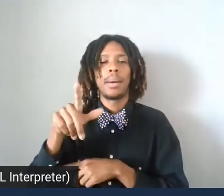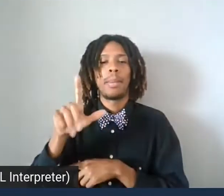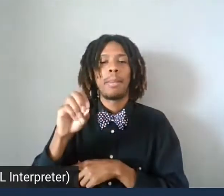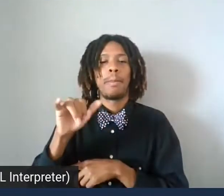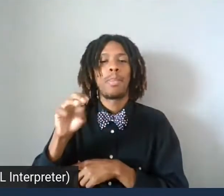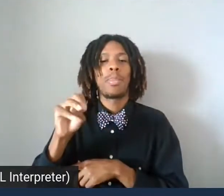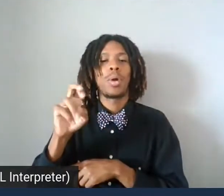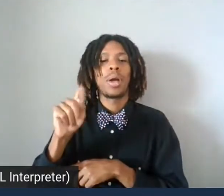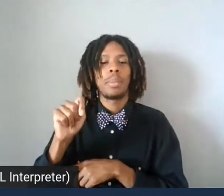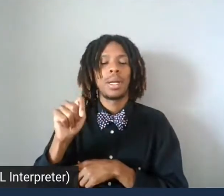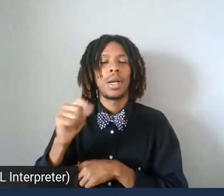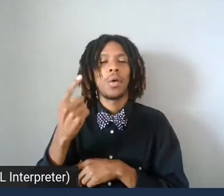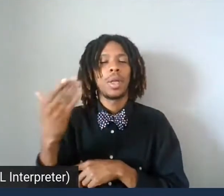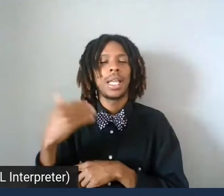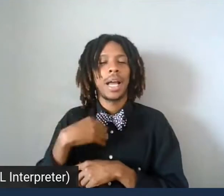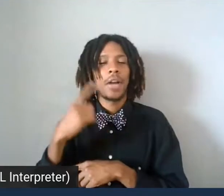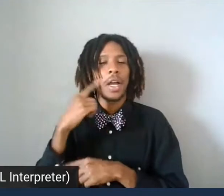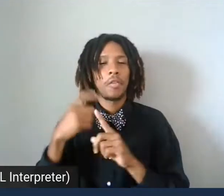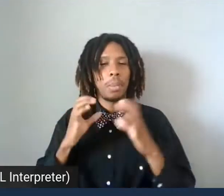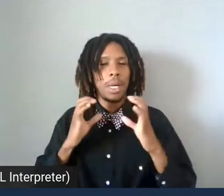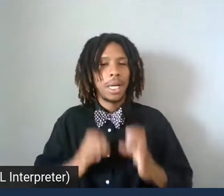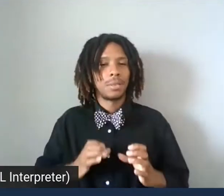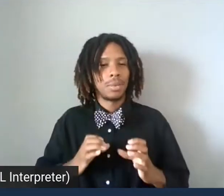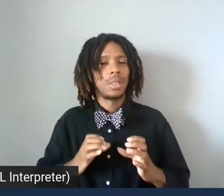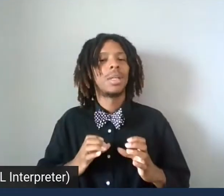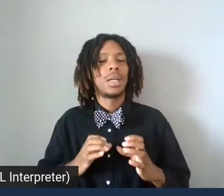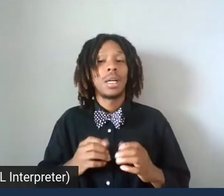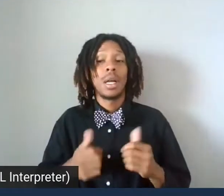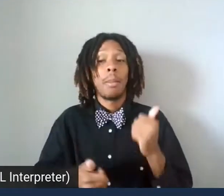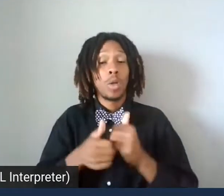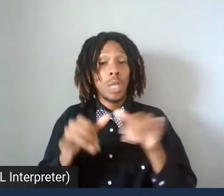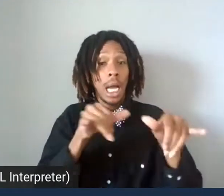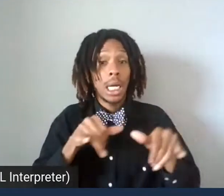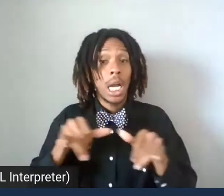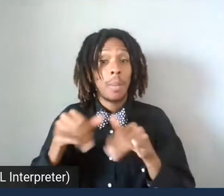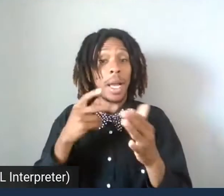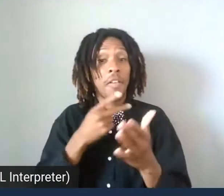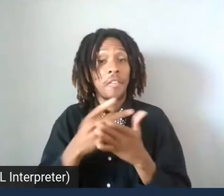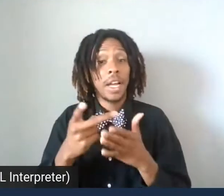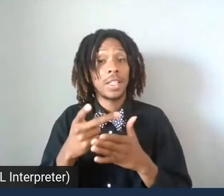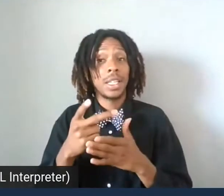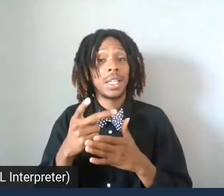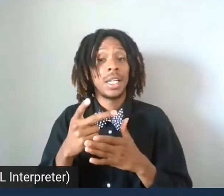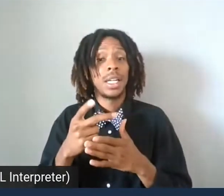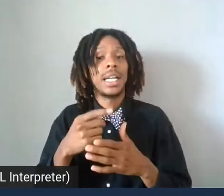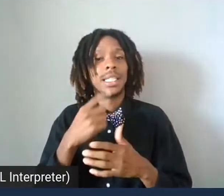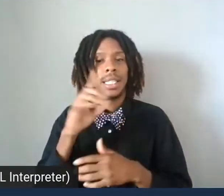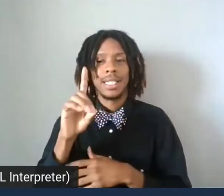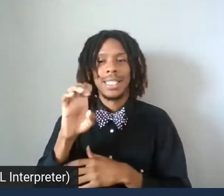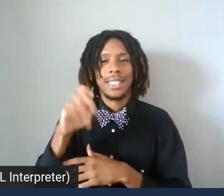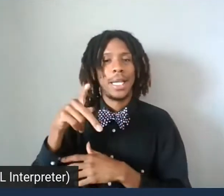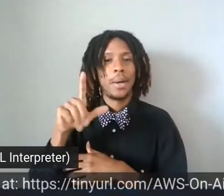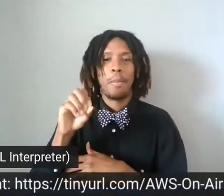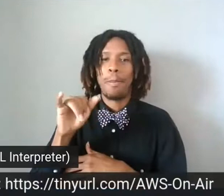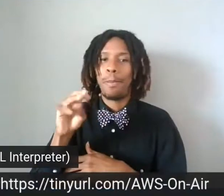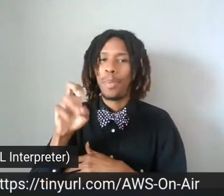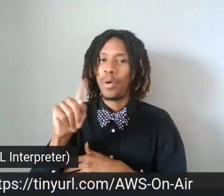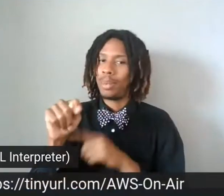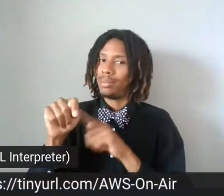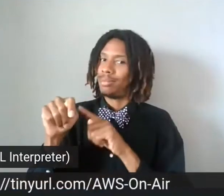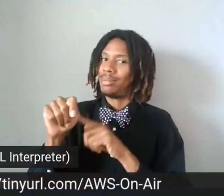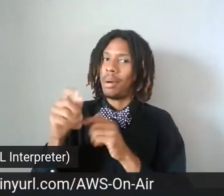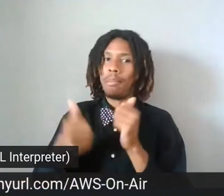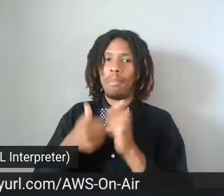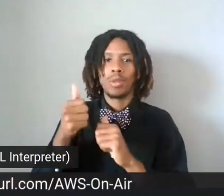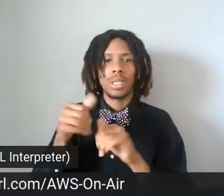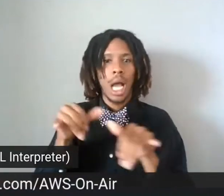one of the things that I've been hearing from customers a lot is the most common failure mode they experience is deployment-related failures. So you want